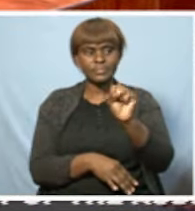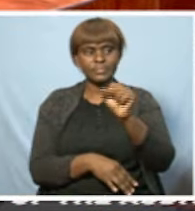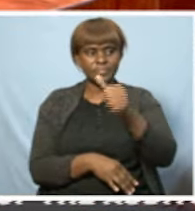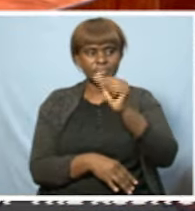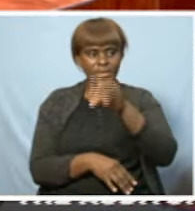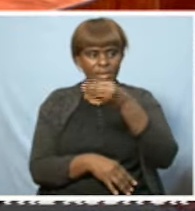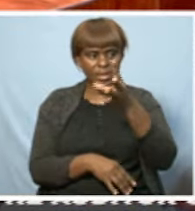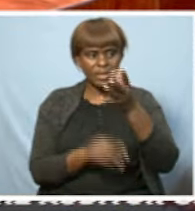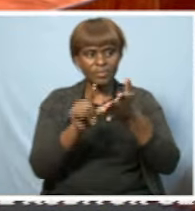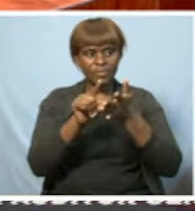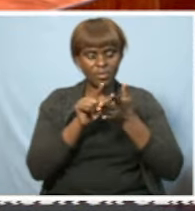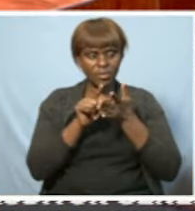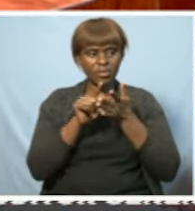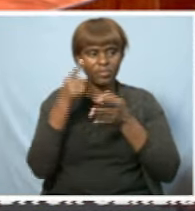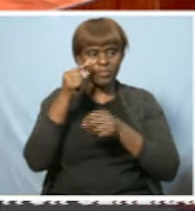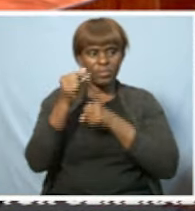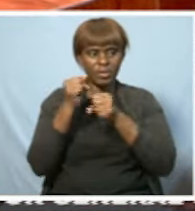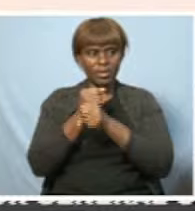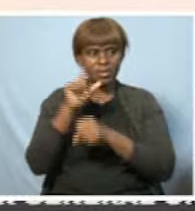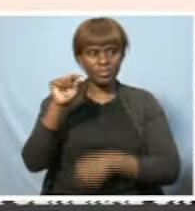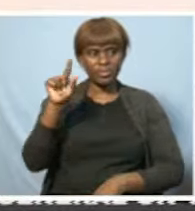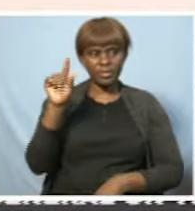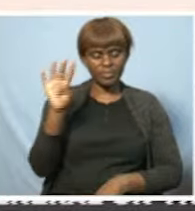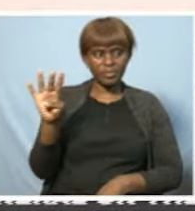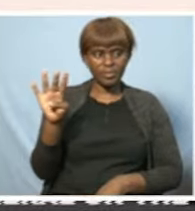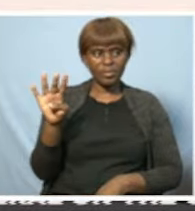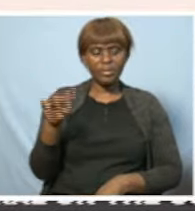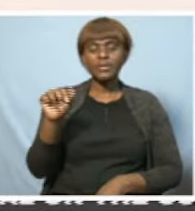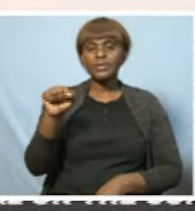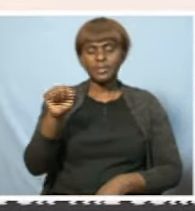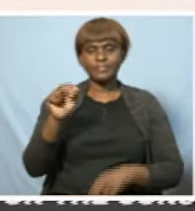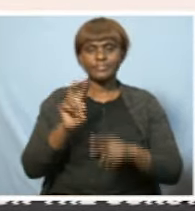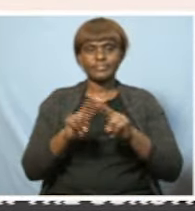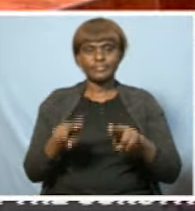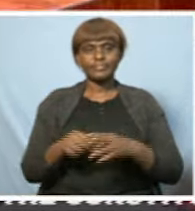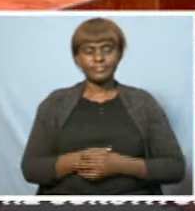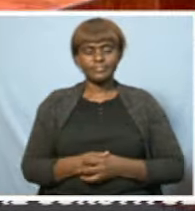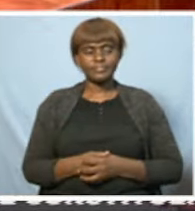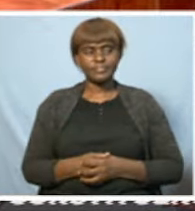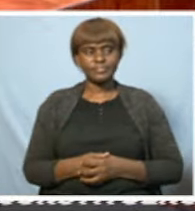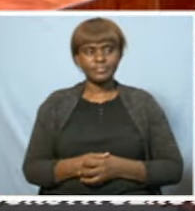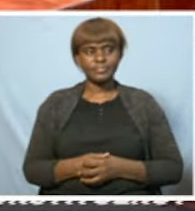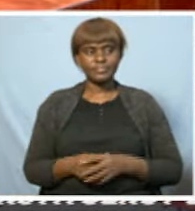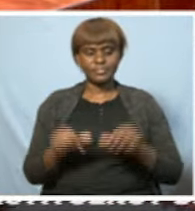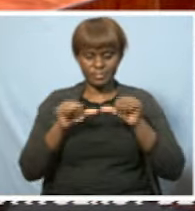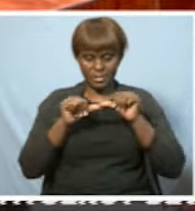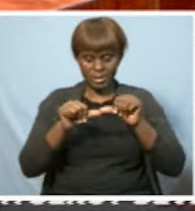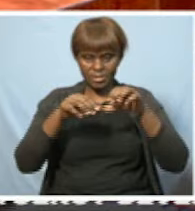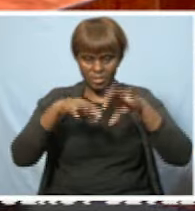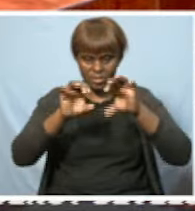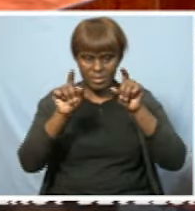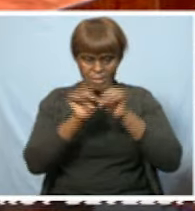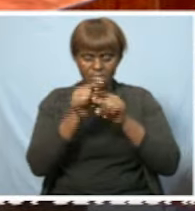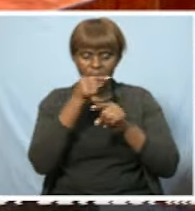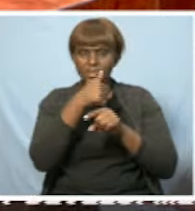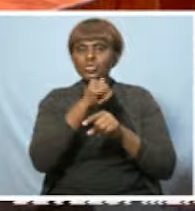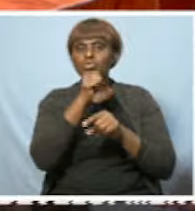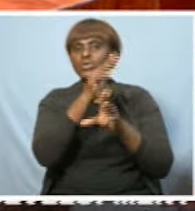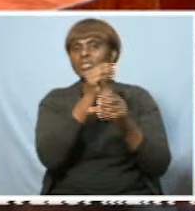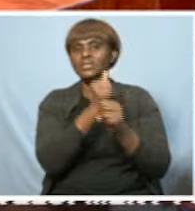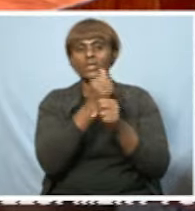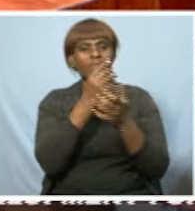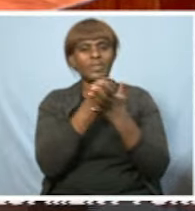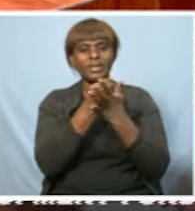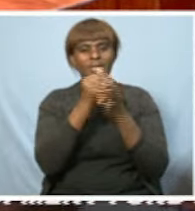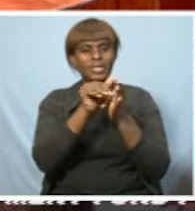out loans for the year 2024? Yes, Chair. So, and you still go ahead and say that you didn't receive funding